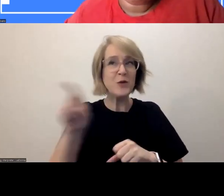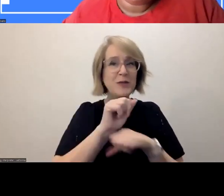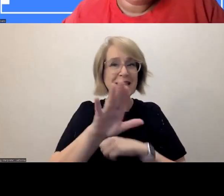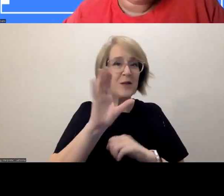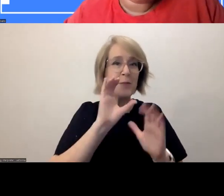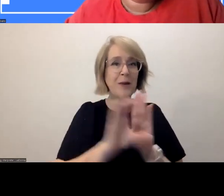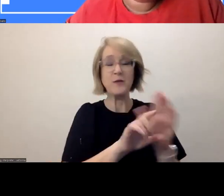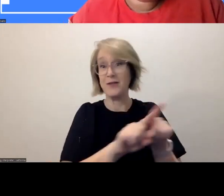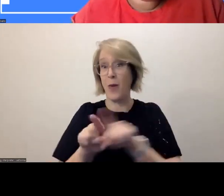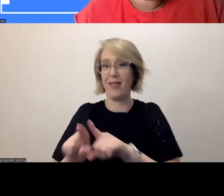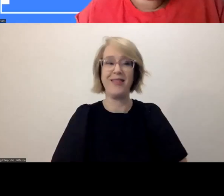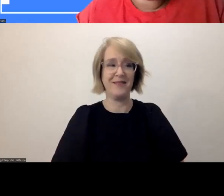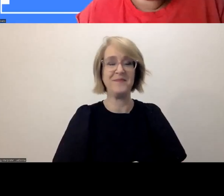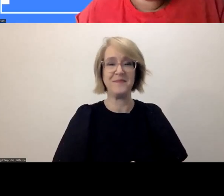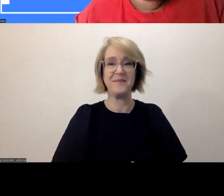well.